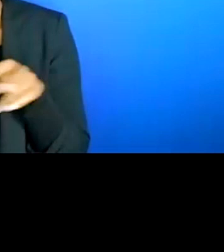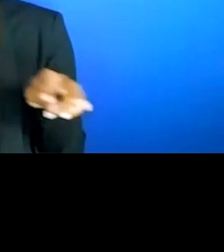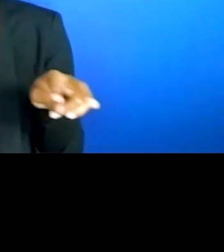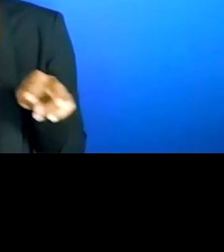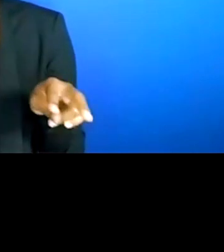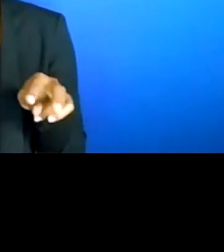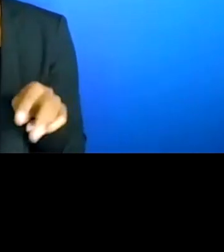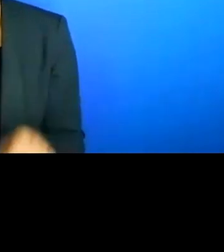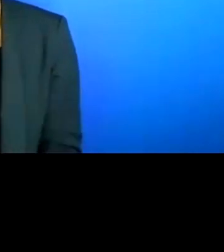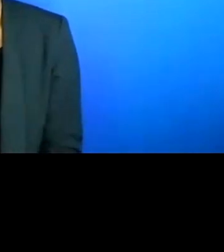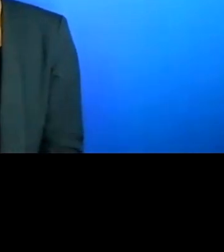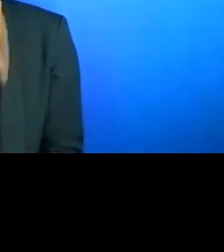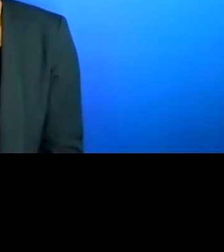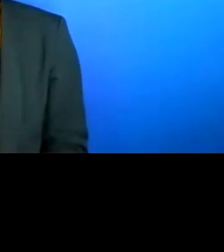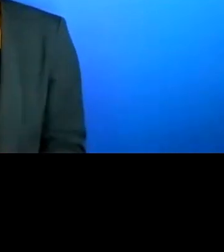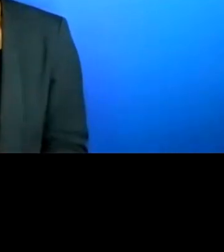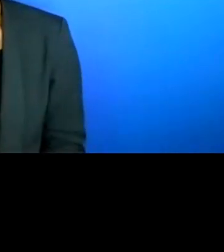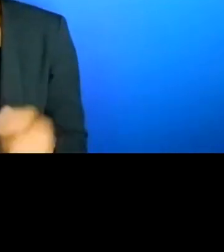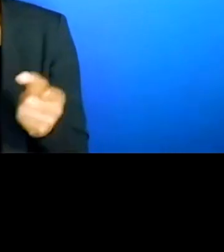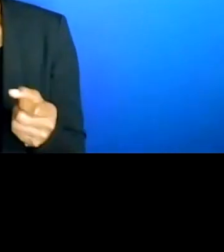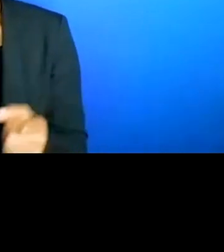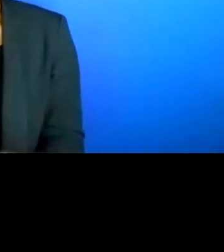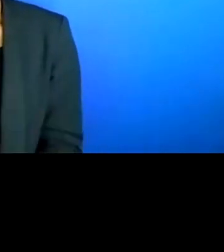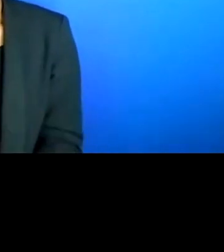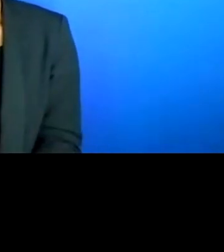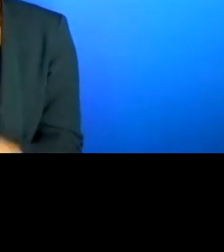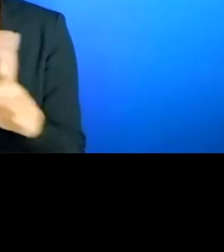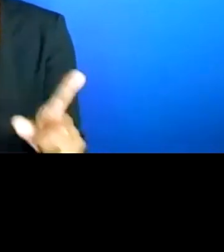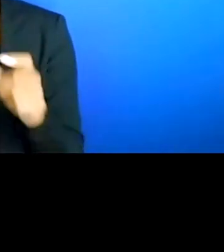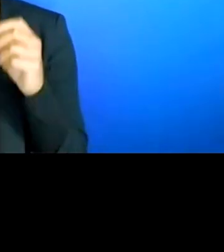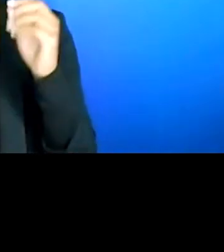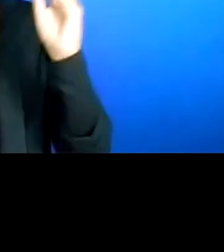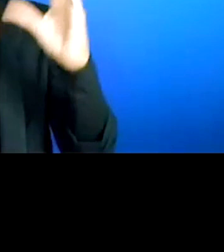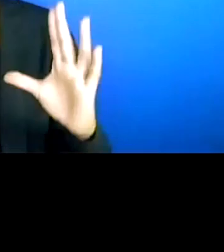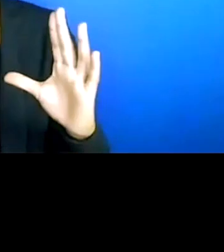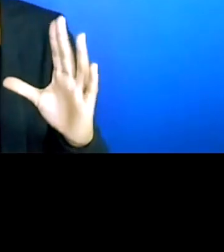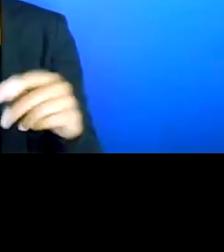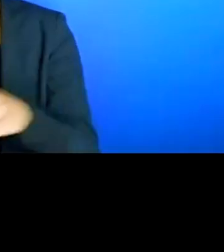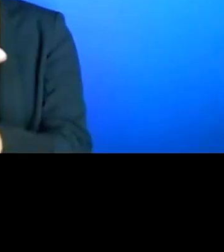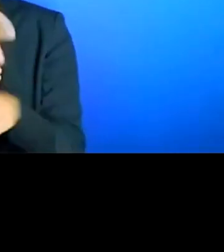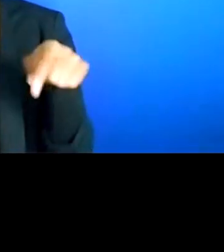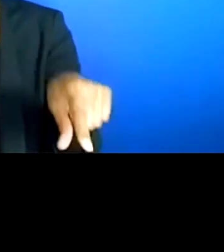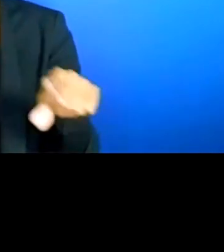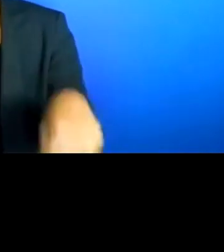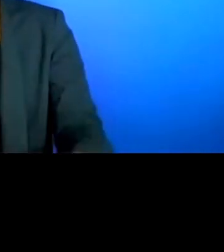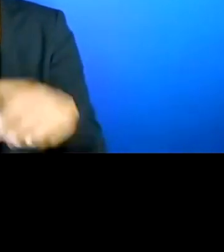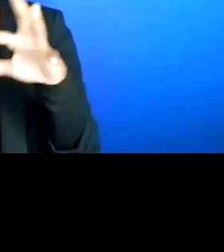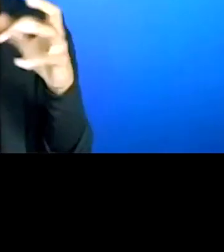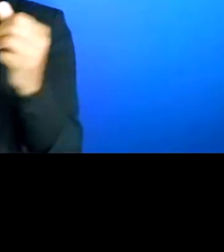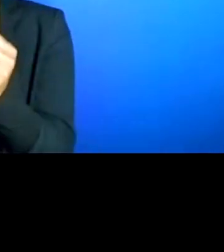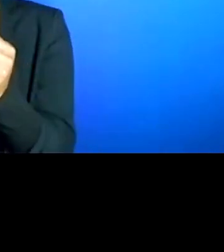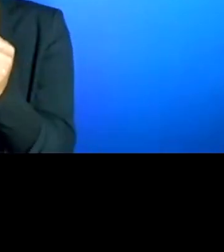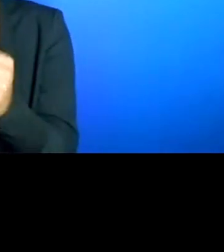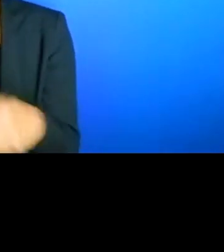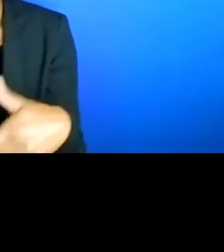Also, there are several polls that the instructors are going to use throughout this workshop. So this will